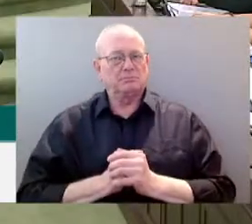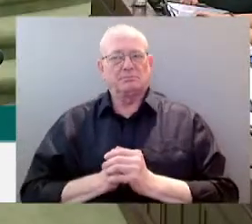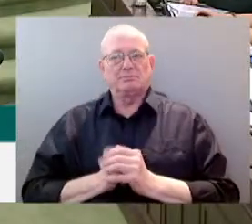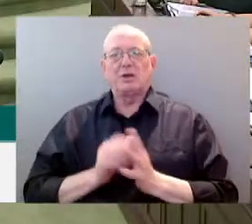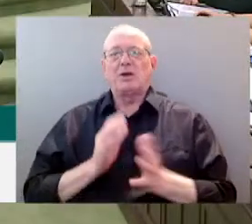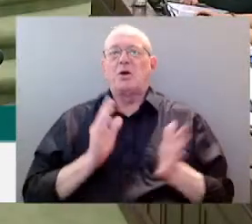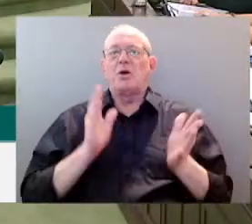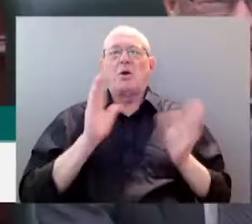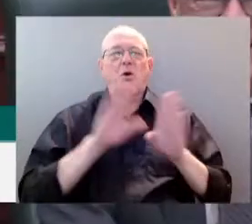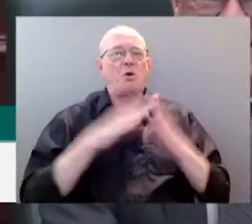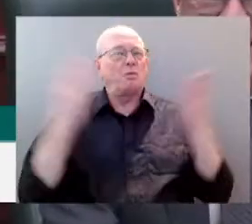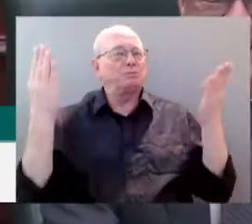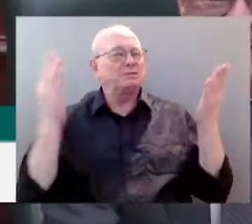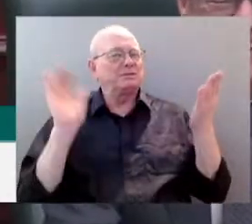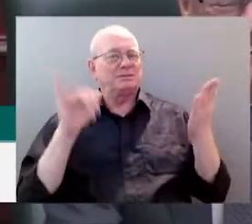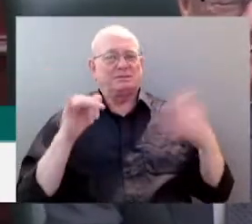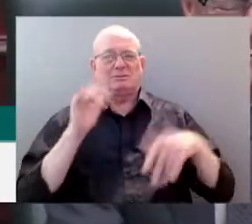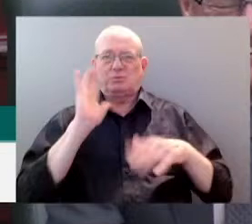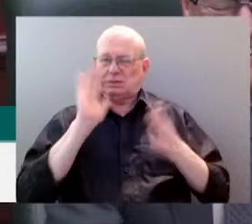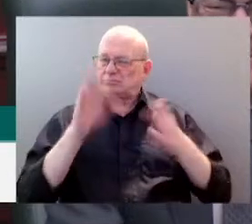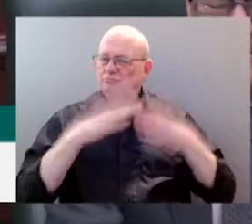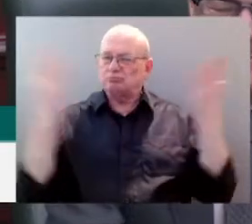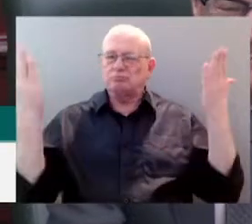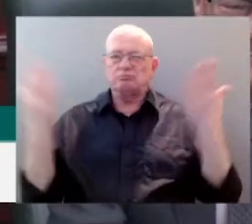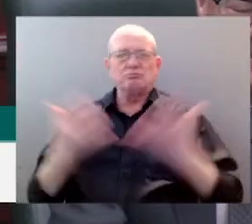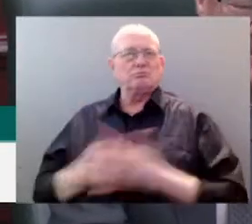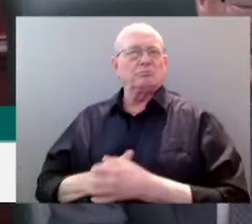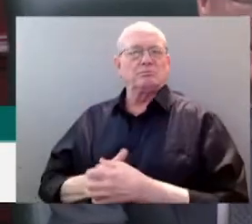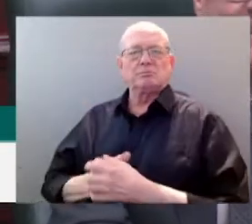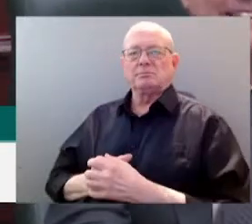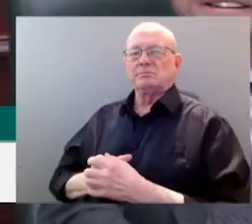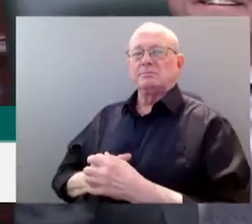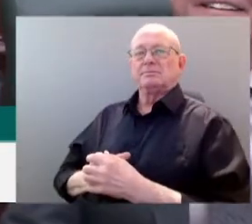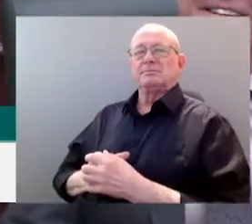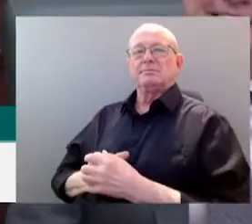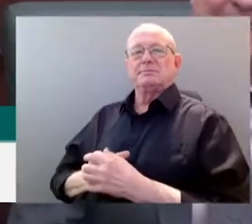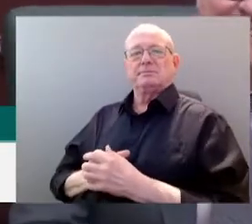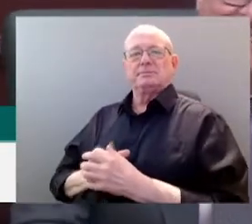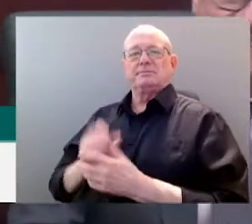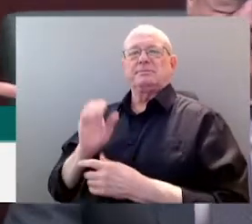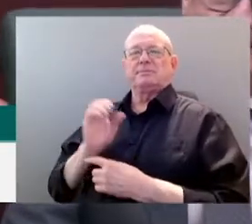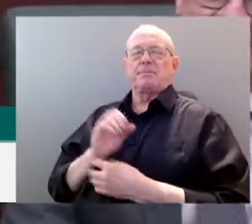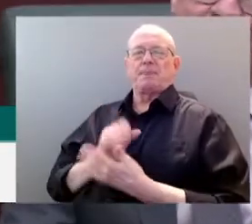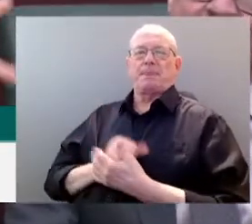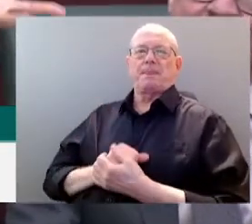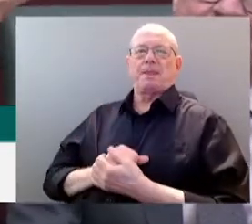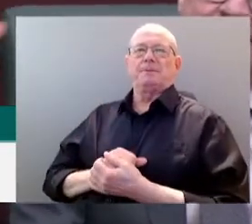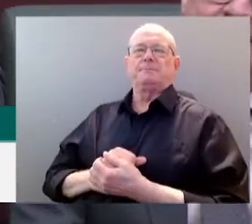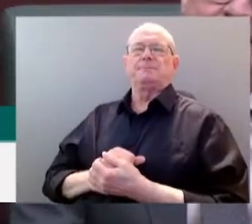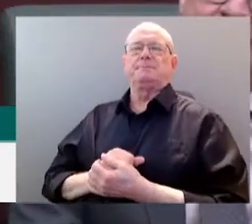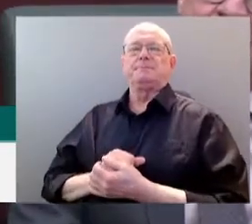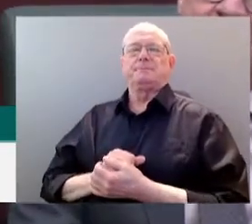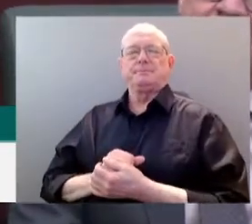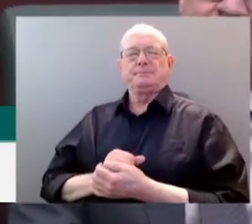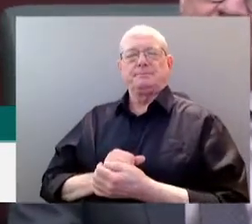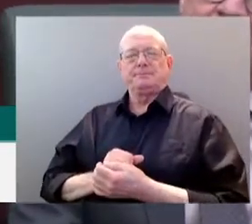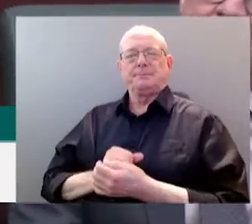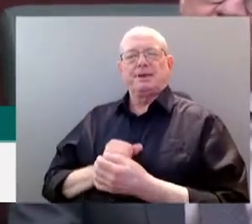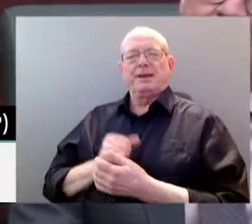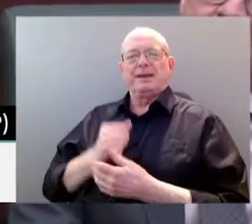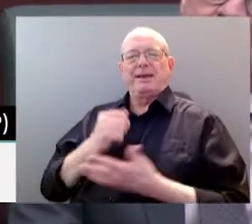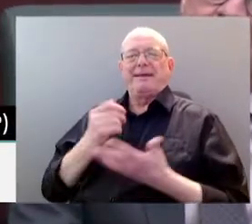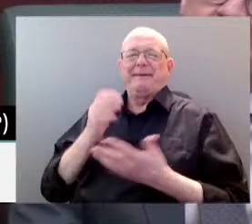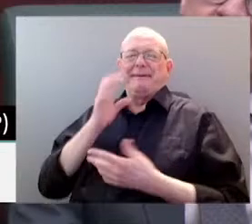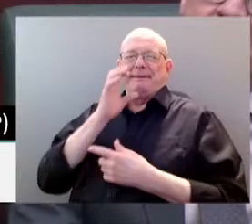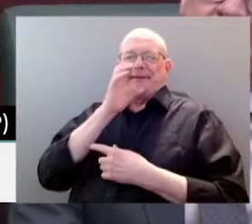Calgary elbow given that many experts have said this estimated three $30 billion